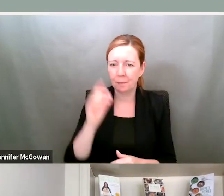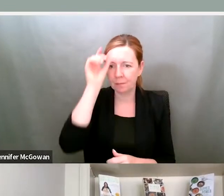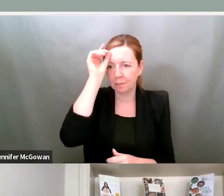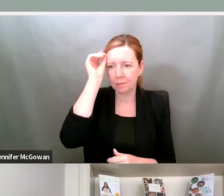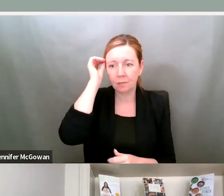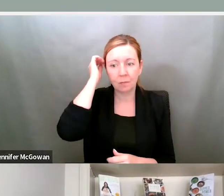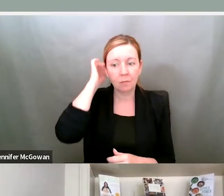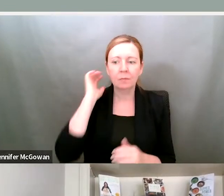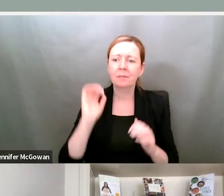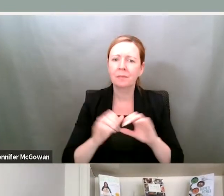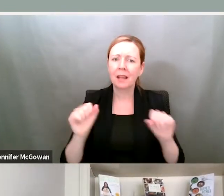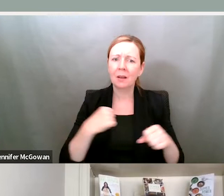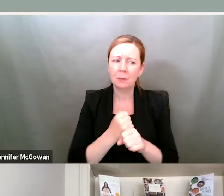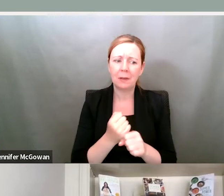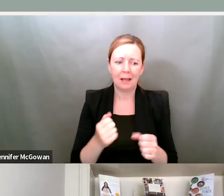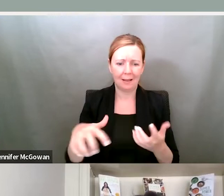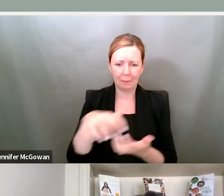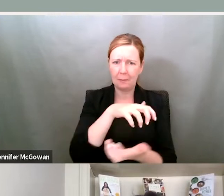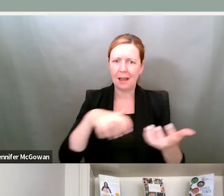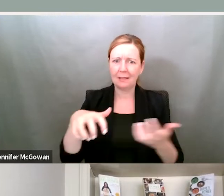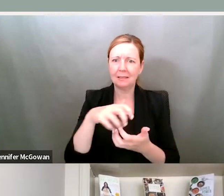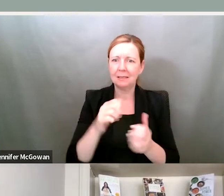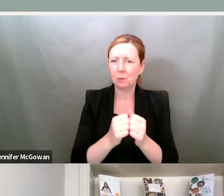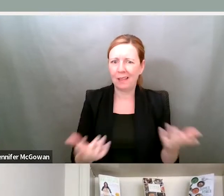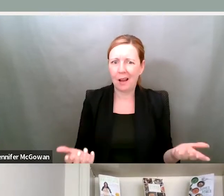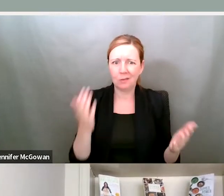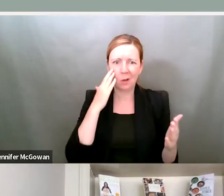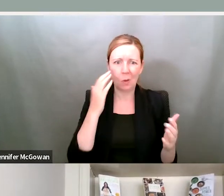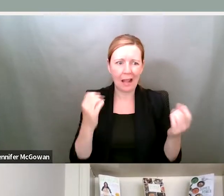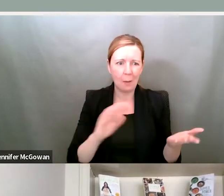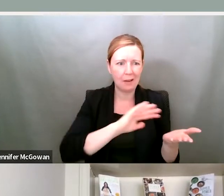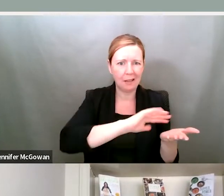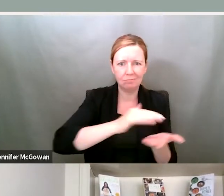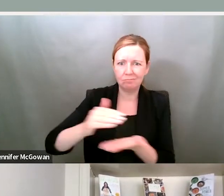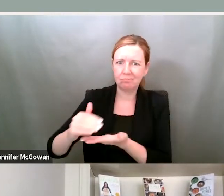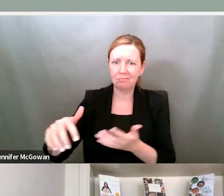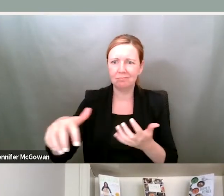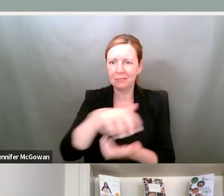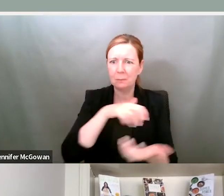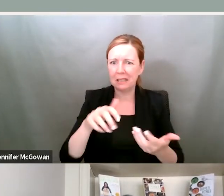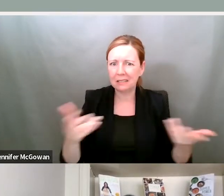we make such blends without knowing the quantities?